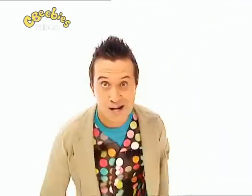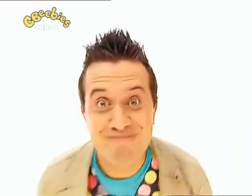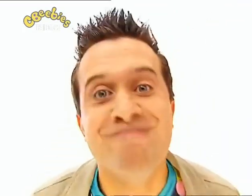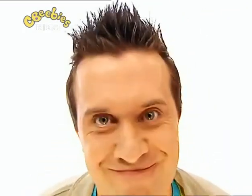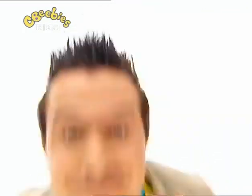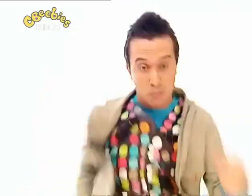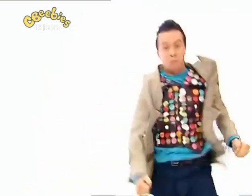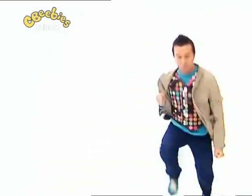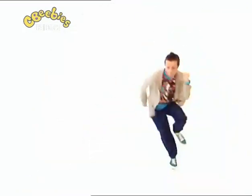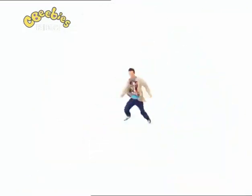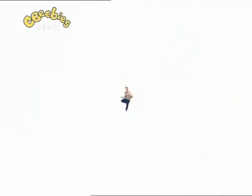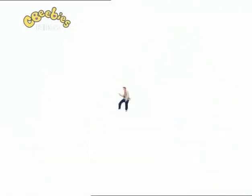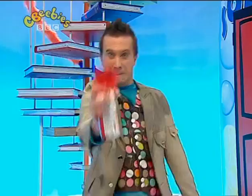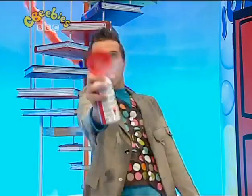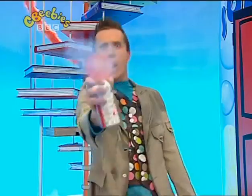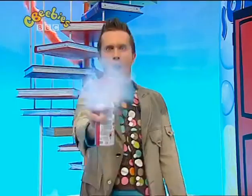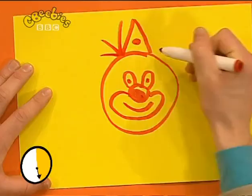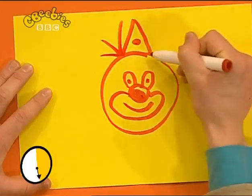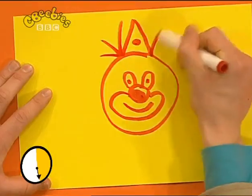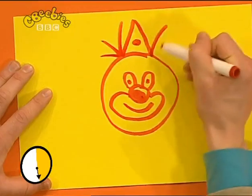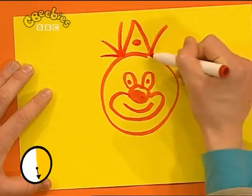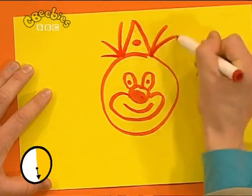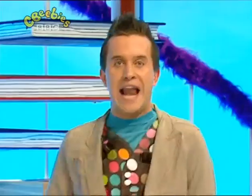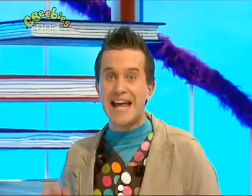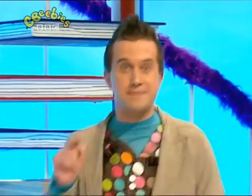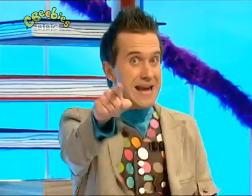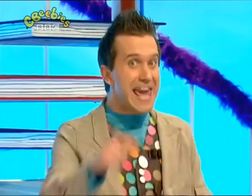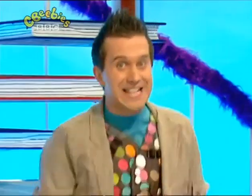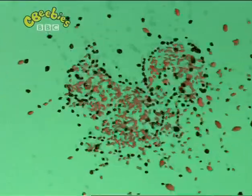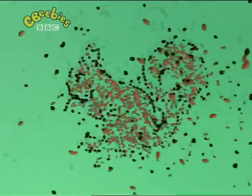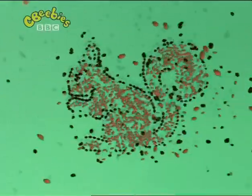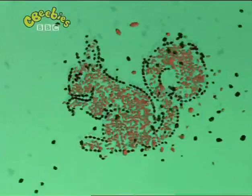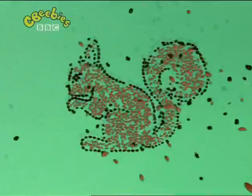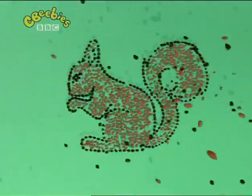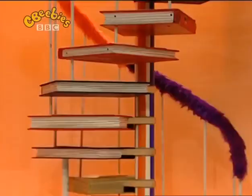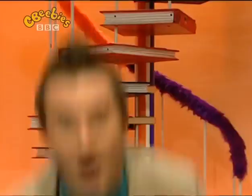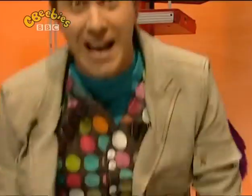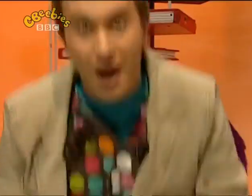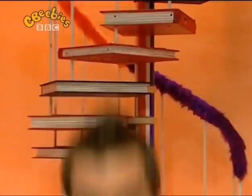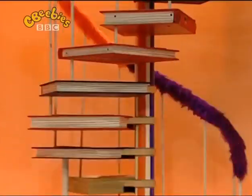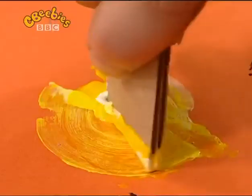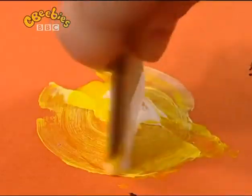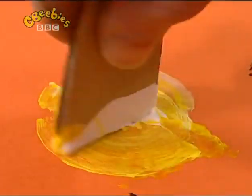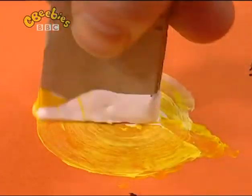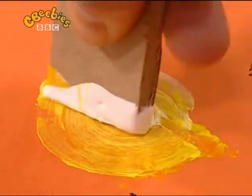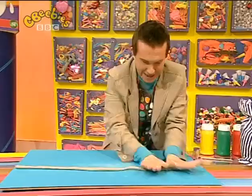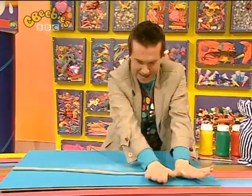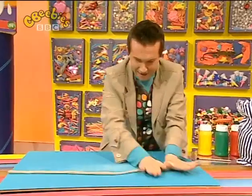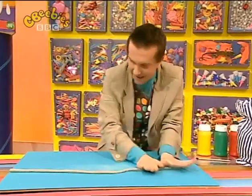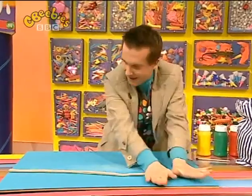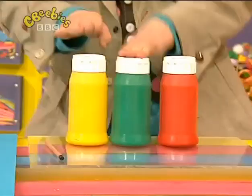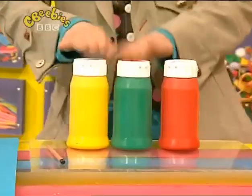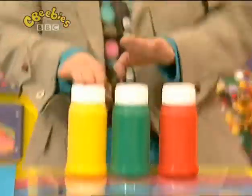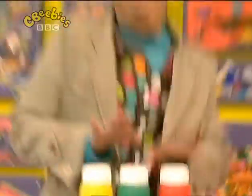Meet me, Mr. Maker. Let's make it. And join me on a